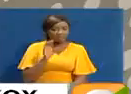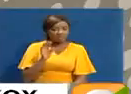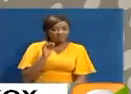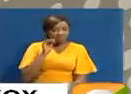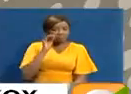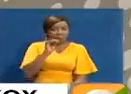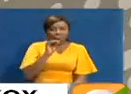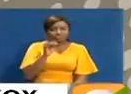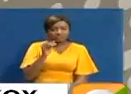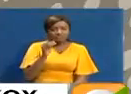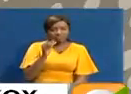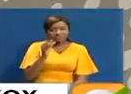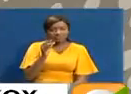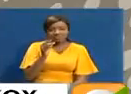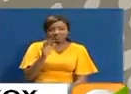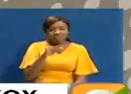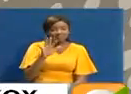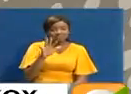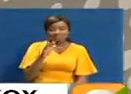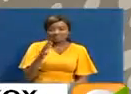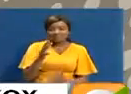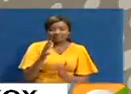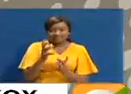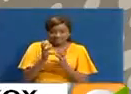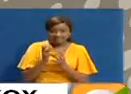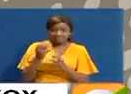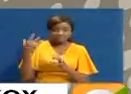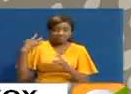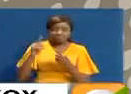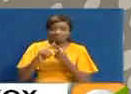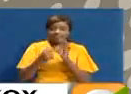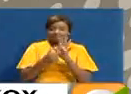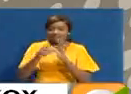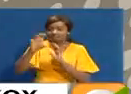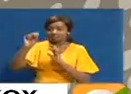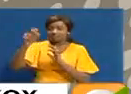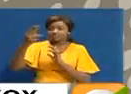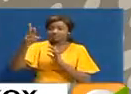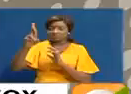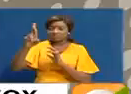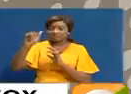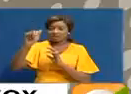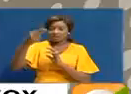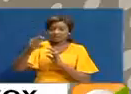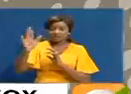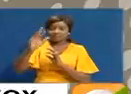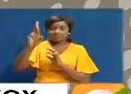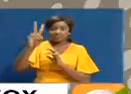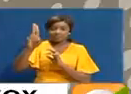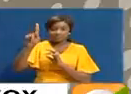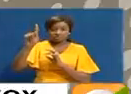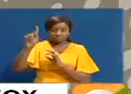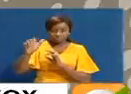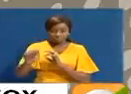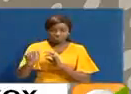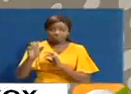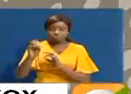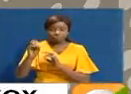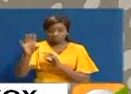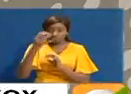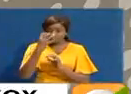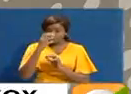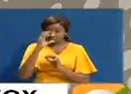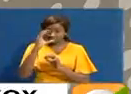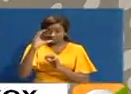where they probably ought to have been from the word go. Dr. Sarah Ruto going to the Ministry of Education, I think that's a good one. Yeah. CAS, that's a good